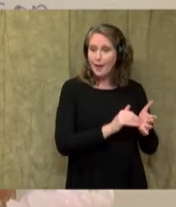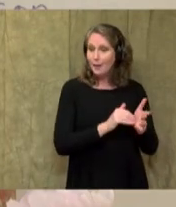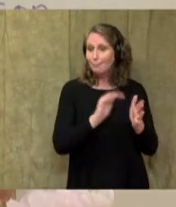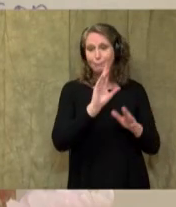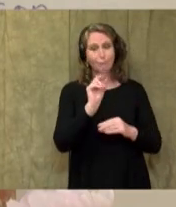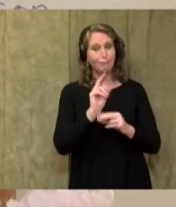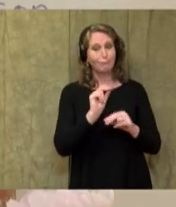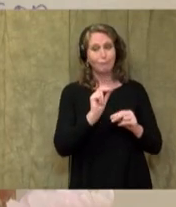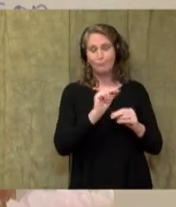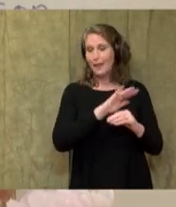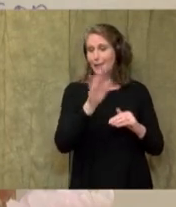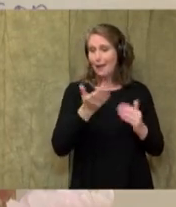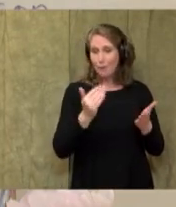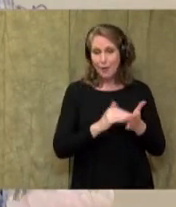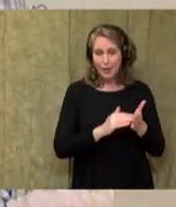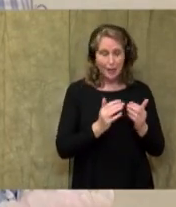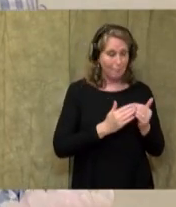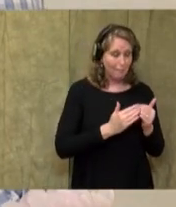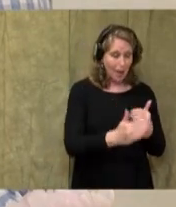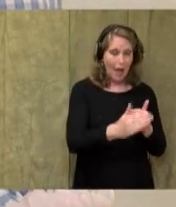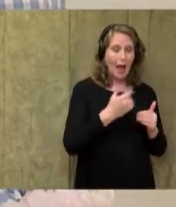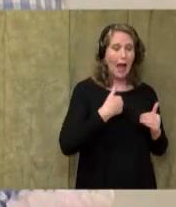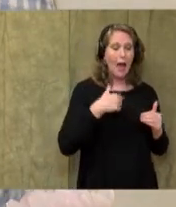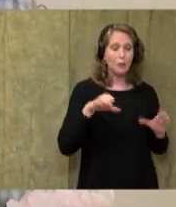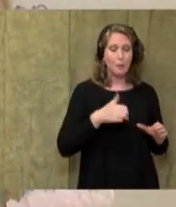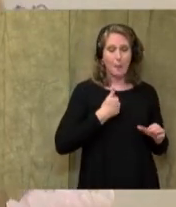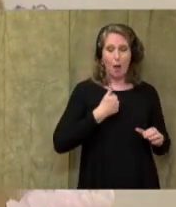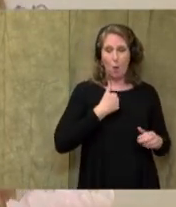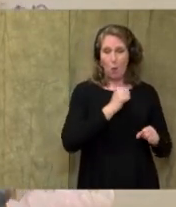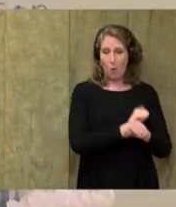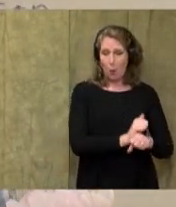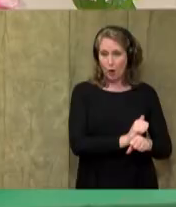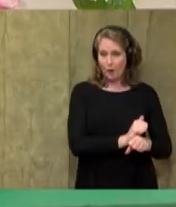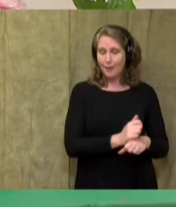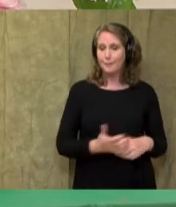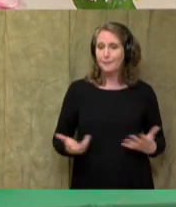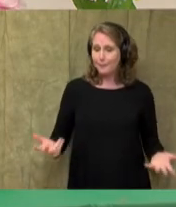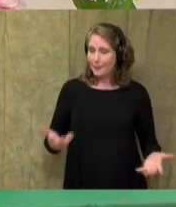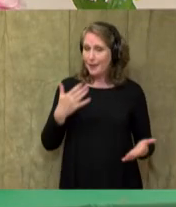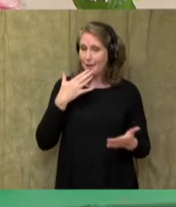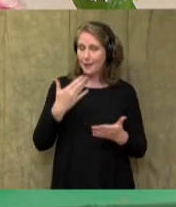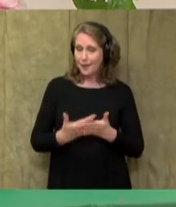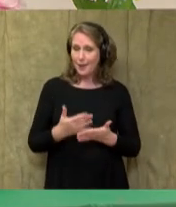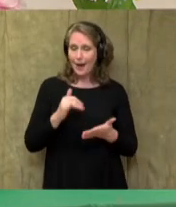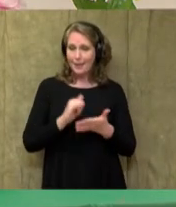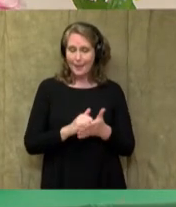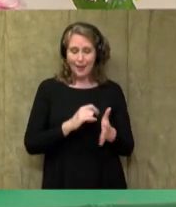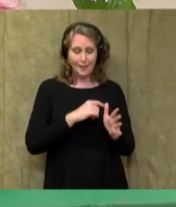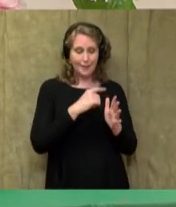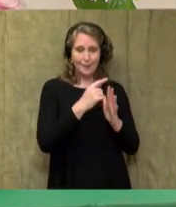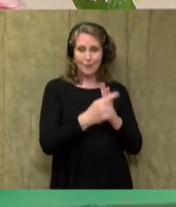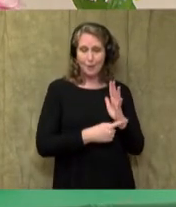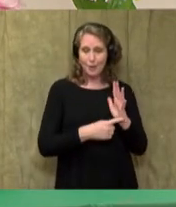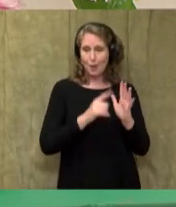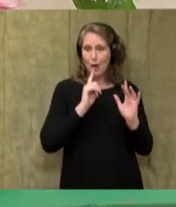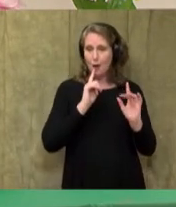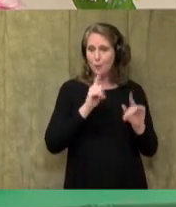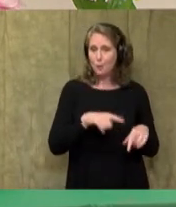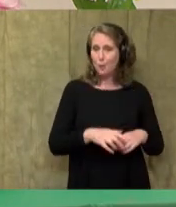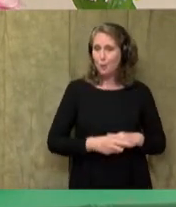again. I'm gonna do the work now. All right, good. So there's our